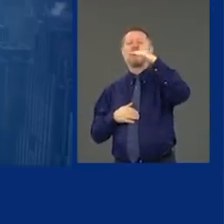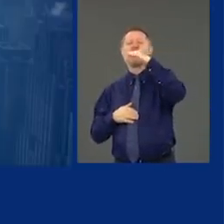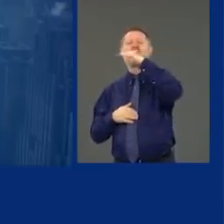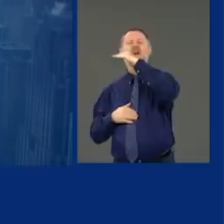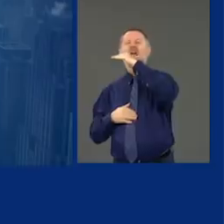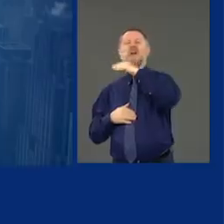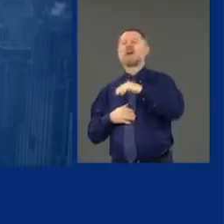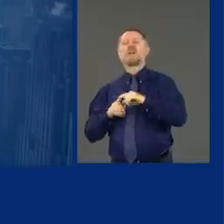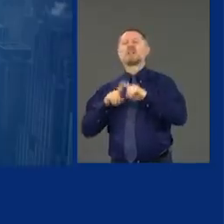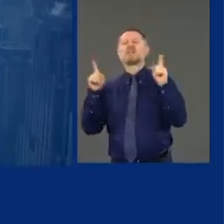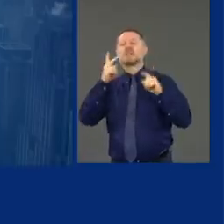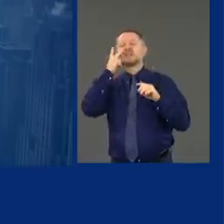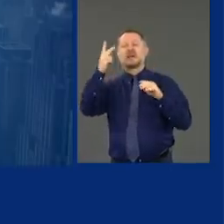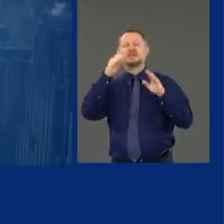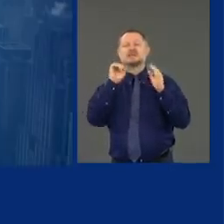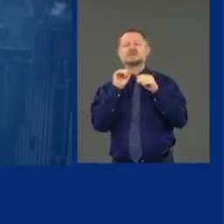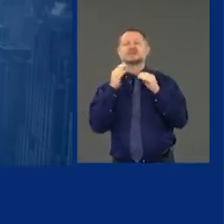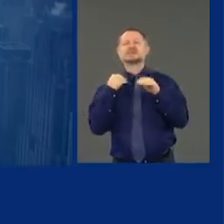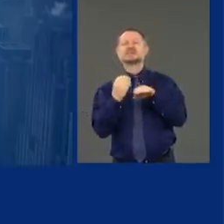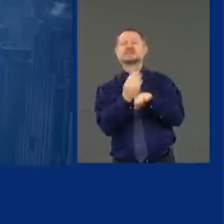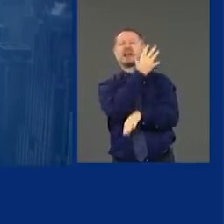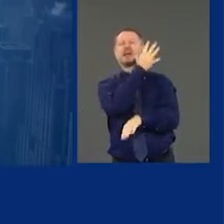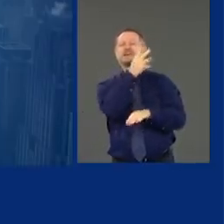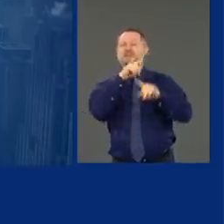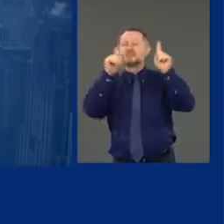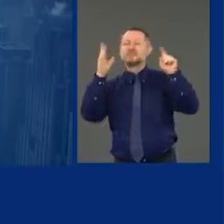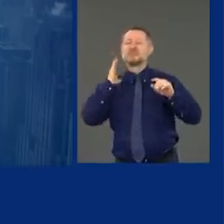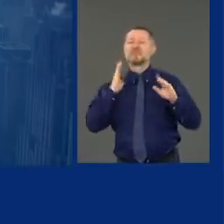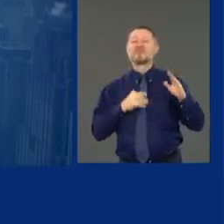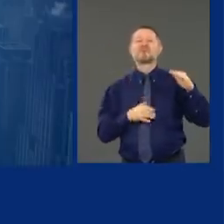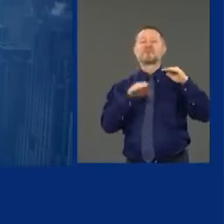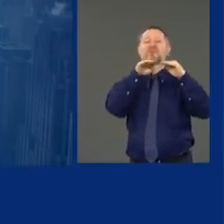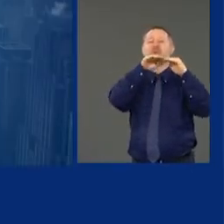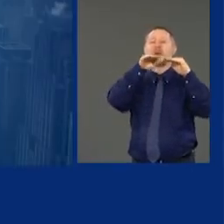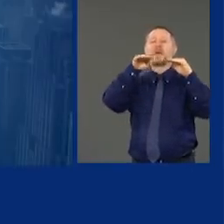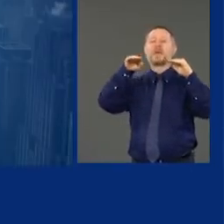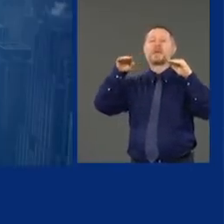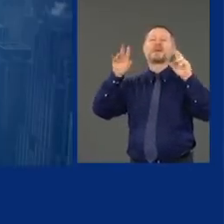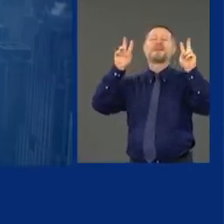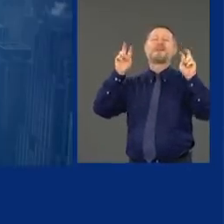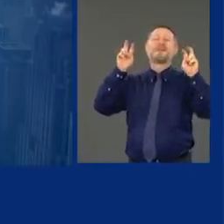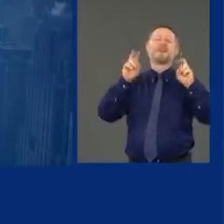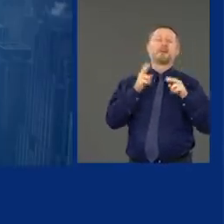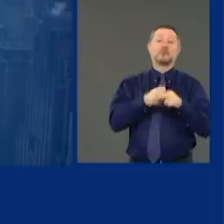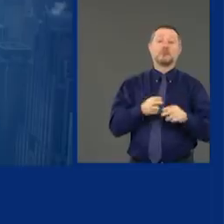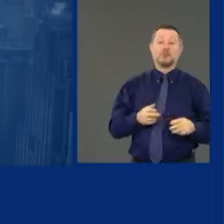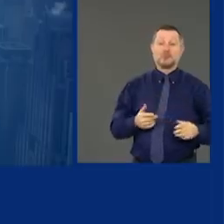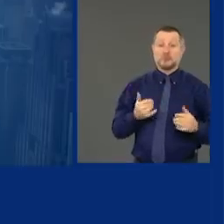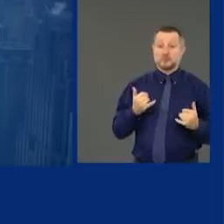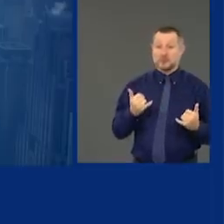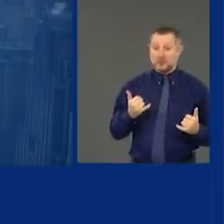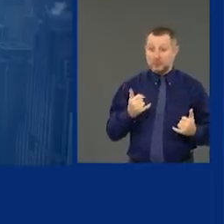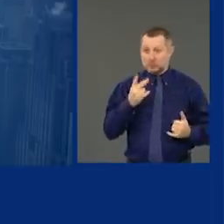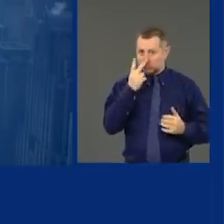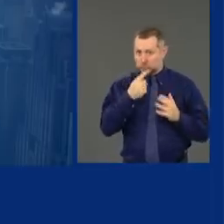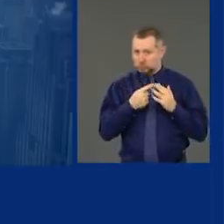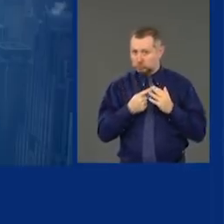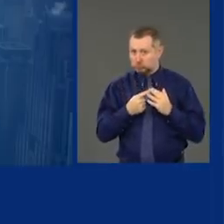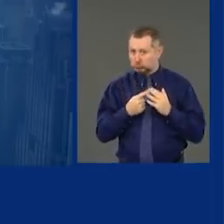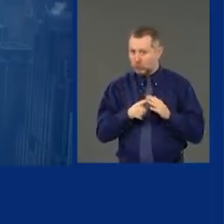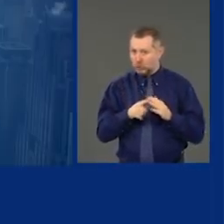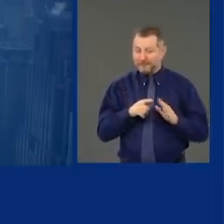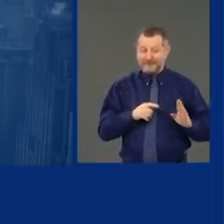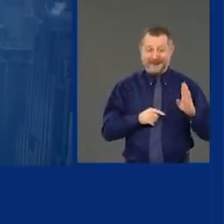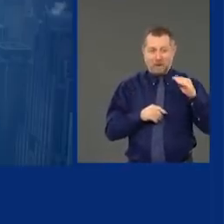up, do your part, flatten the curve. That's where we started. We didn't just flatten